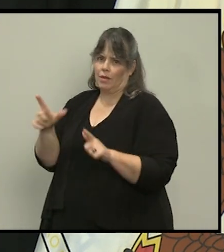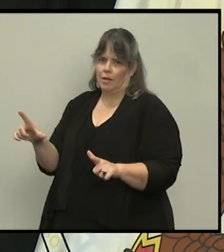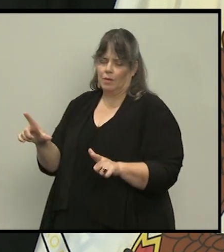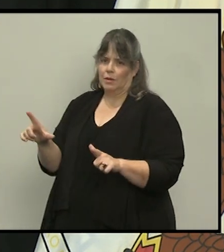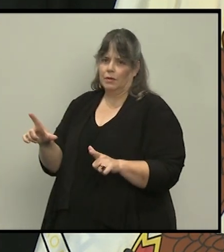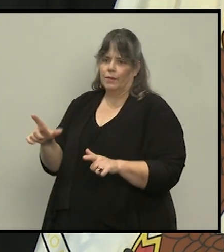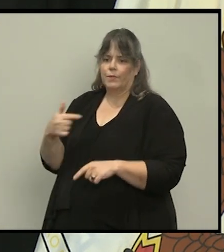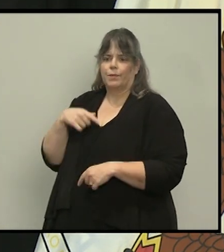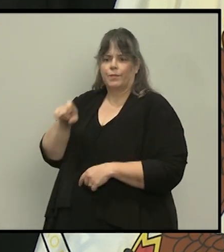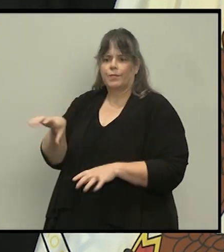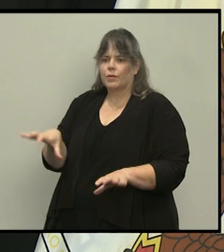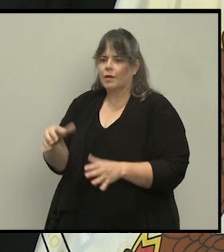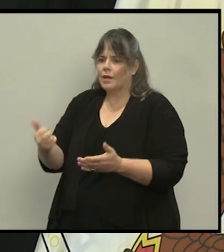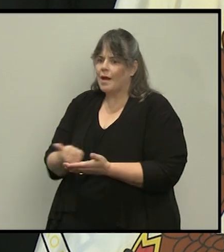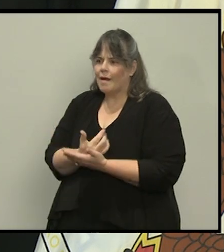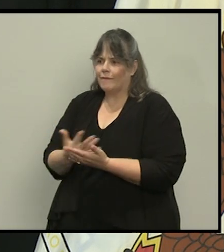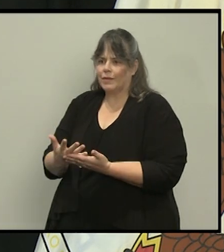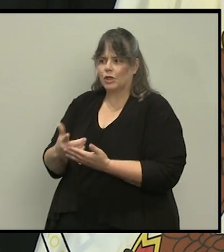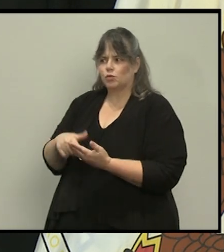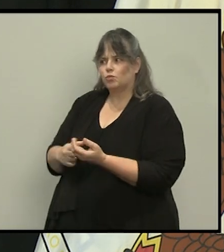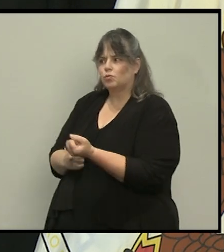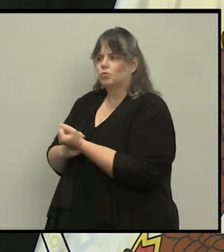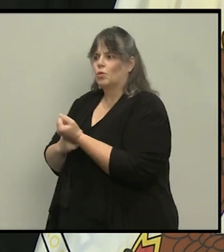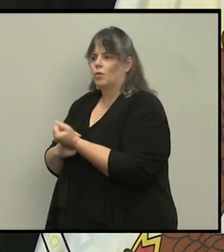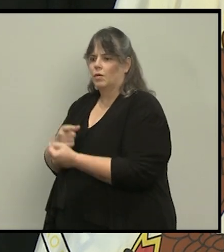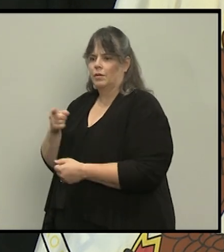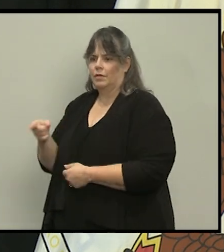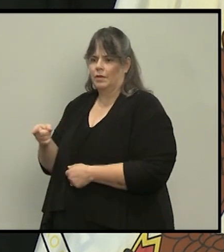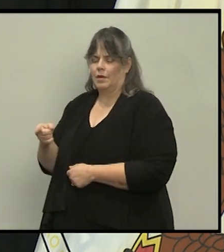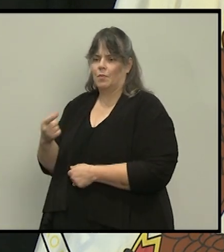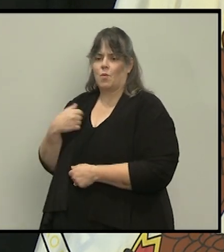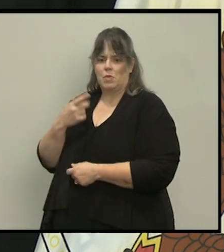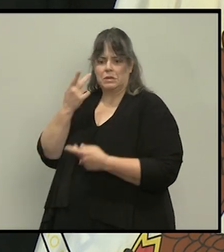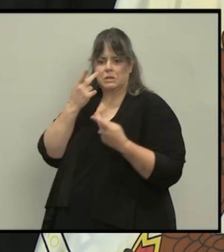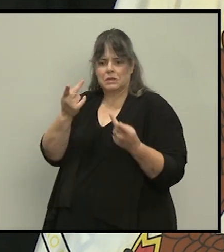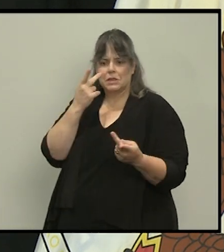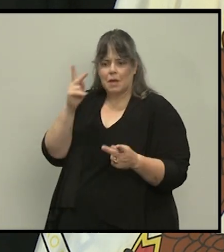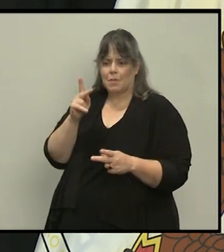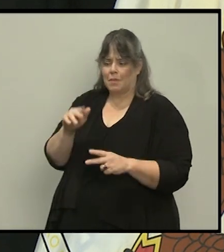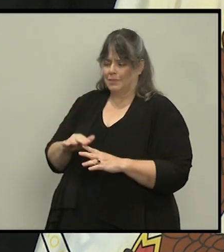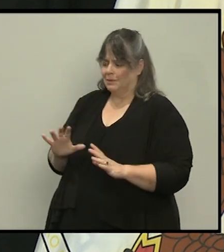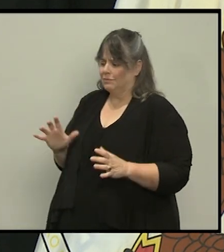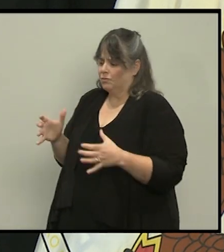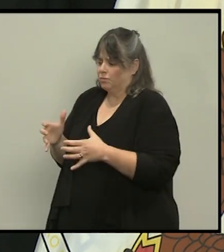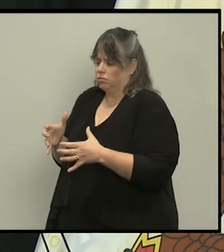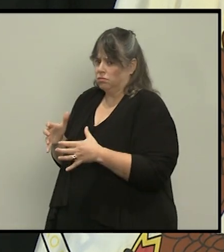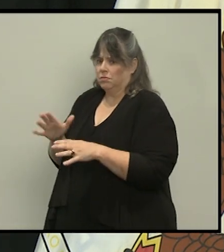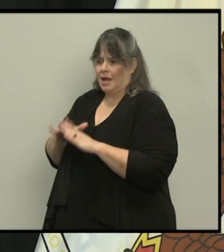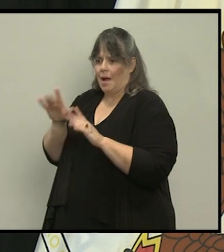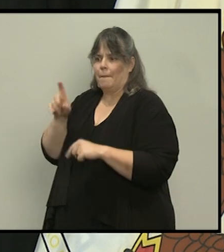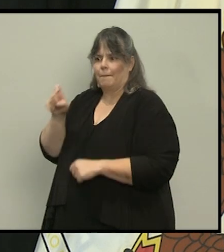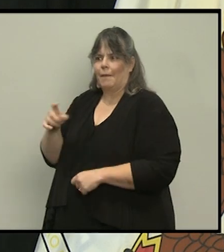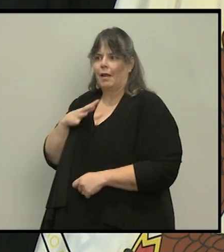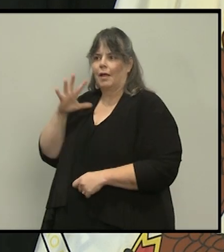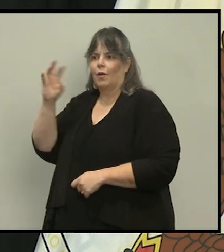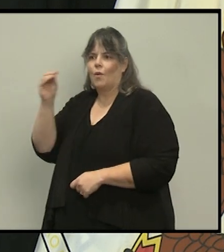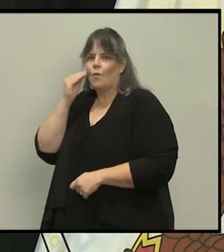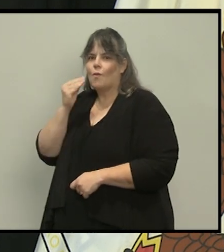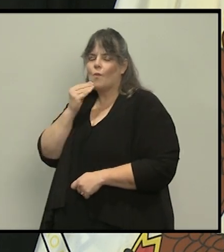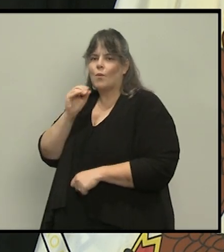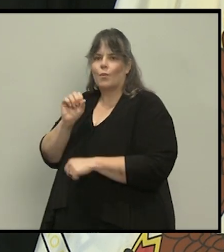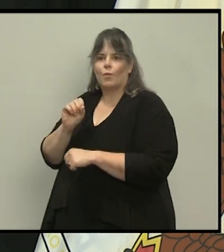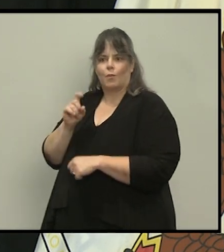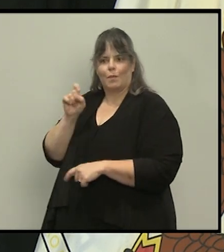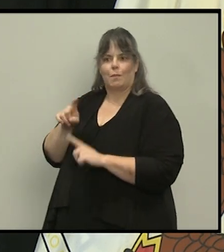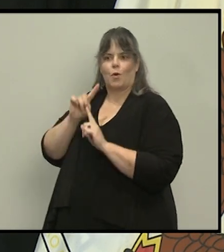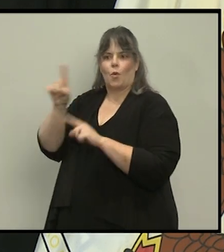We need to do everything we can to support them, and we have seen people in crowded households who must leave home to work and who have